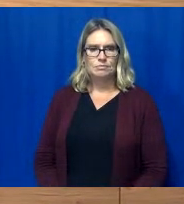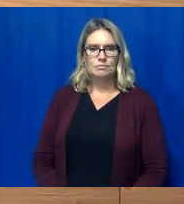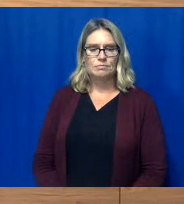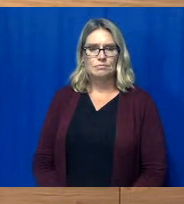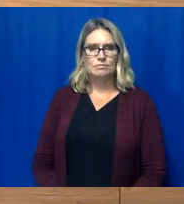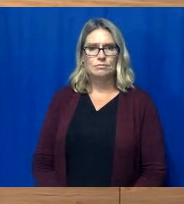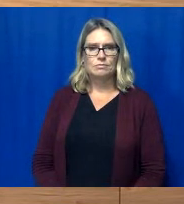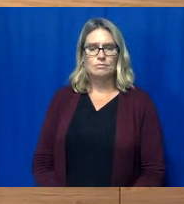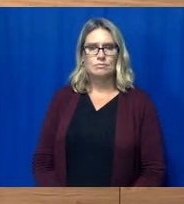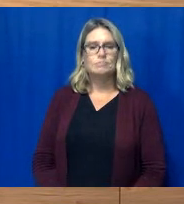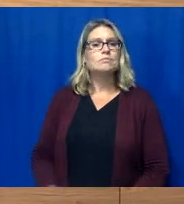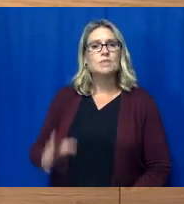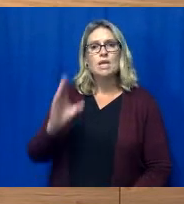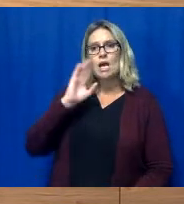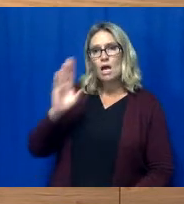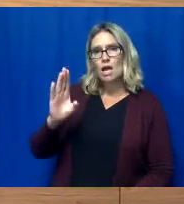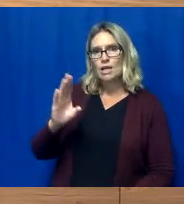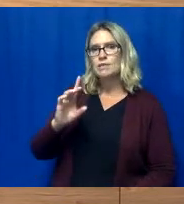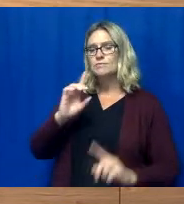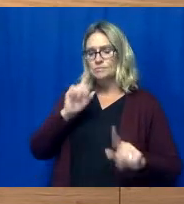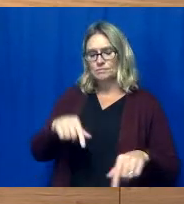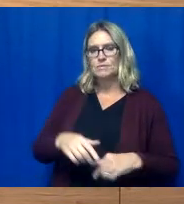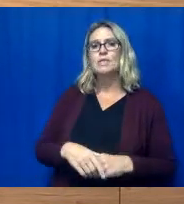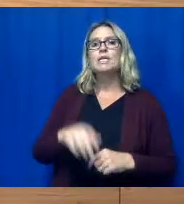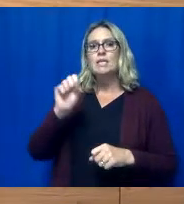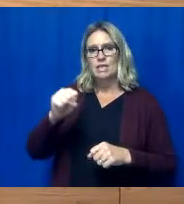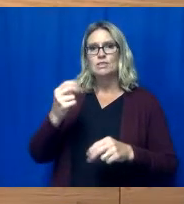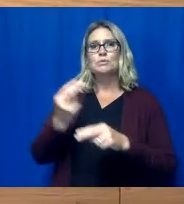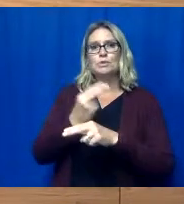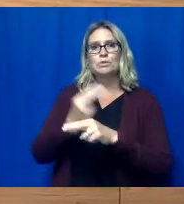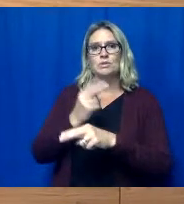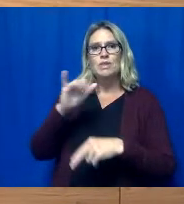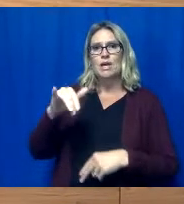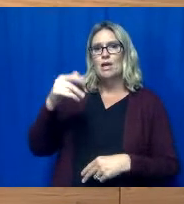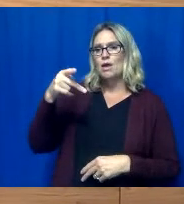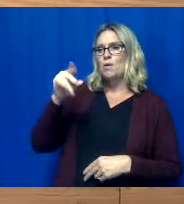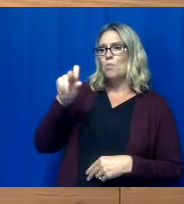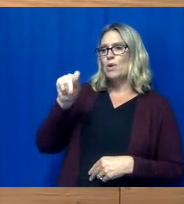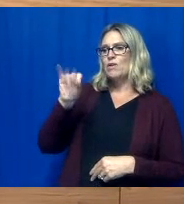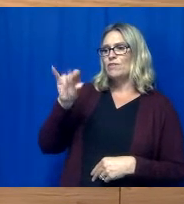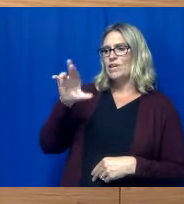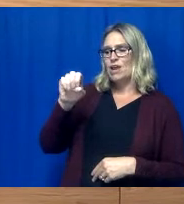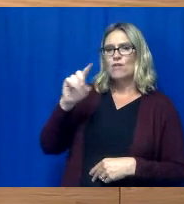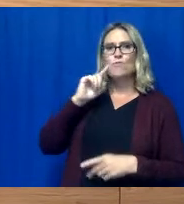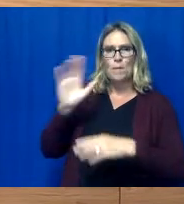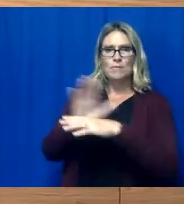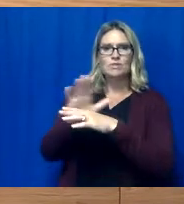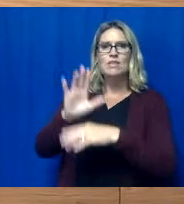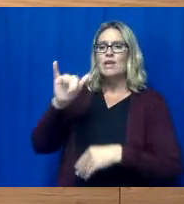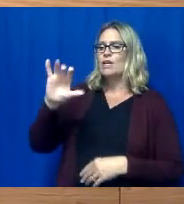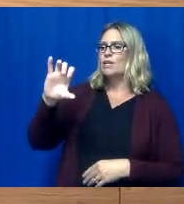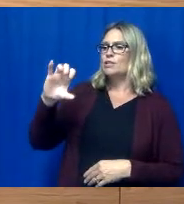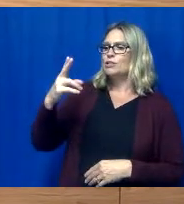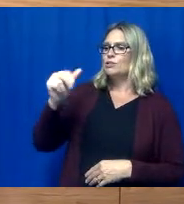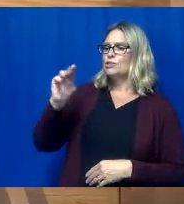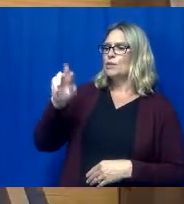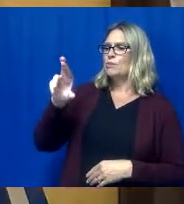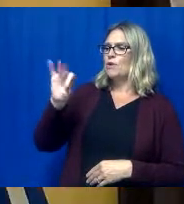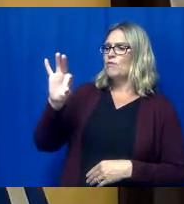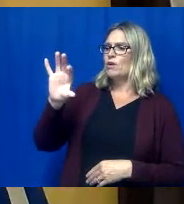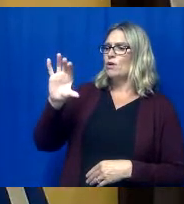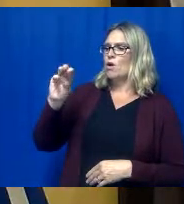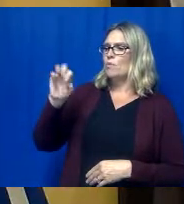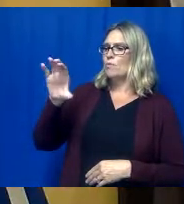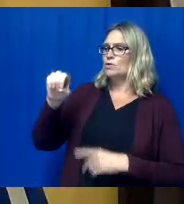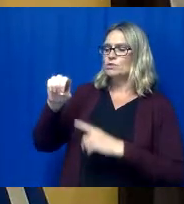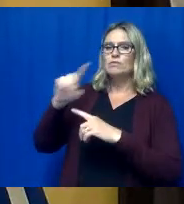Hi, yes, at this stage, we are using the point of care testing for businesses. The Chambers of Commerce around the